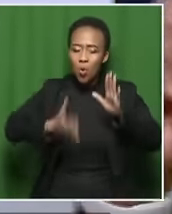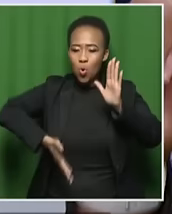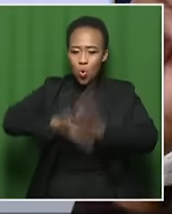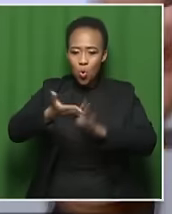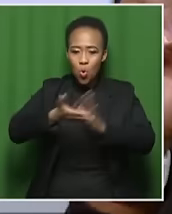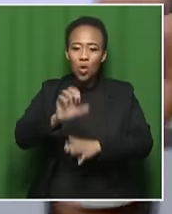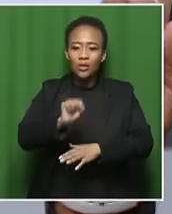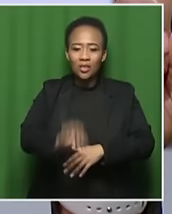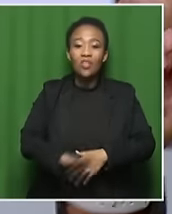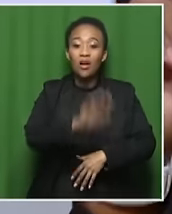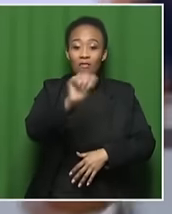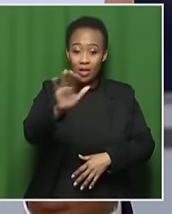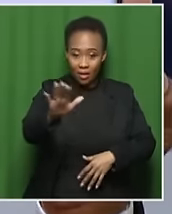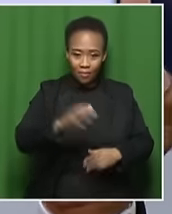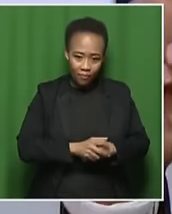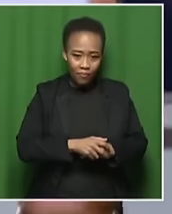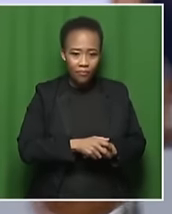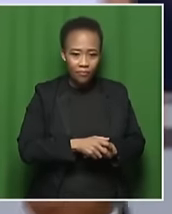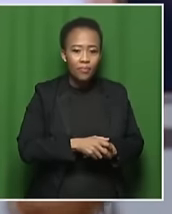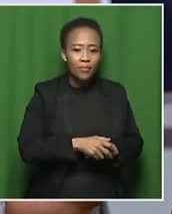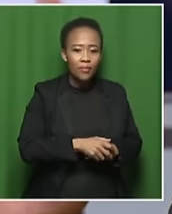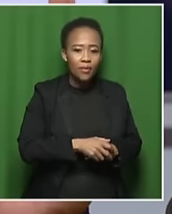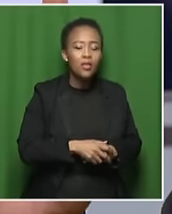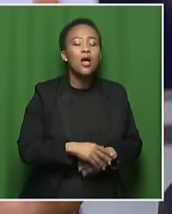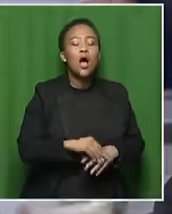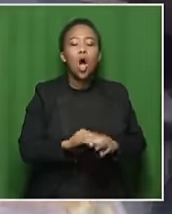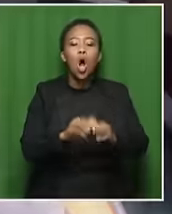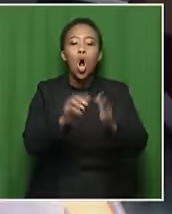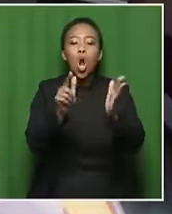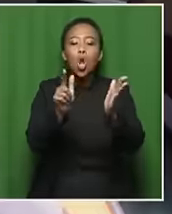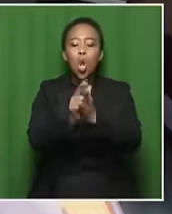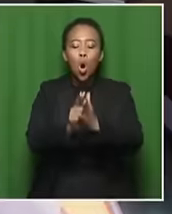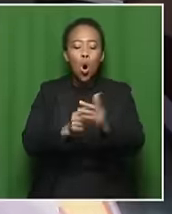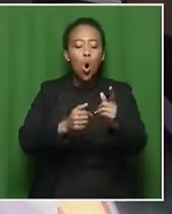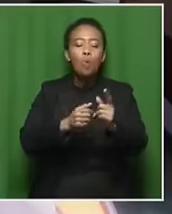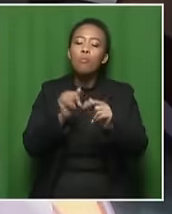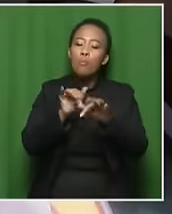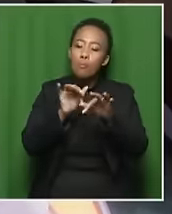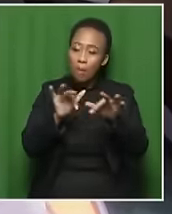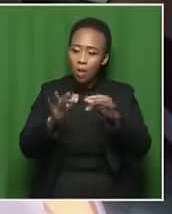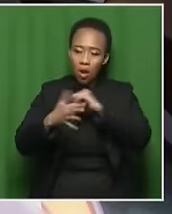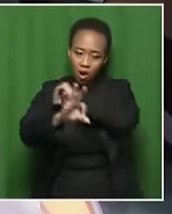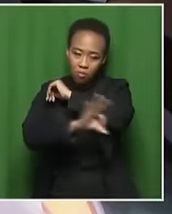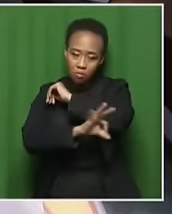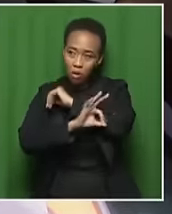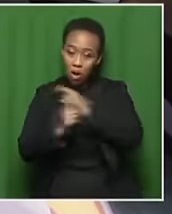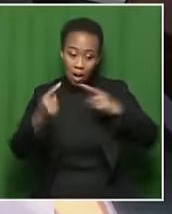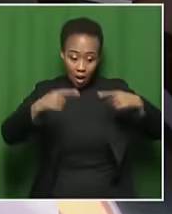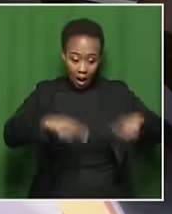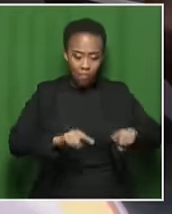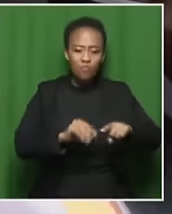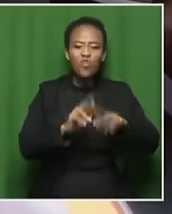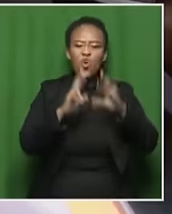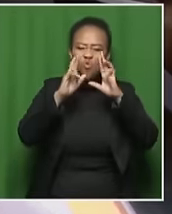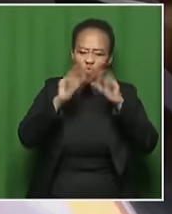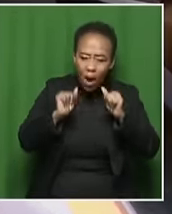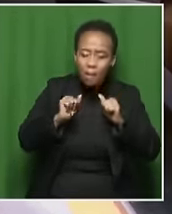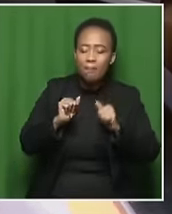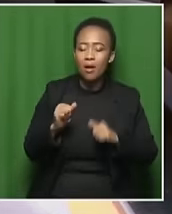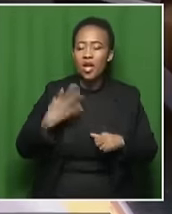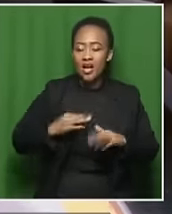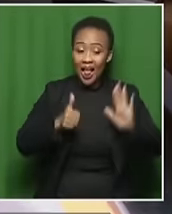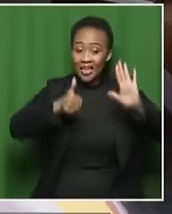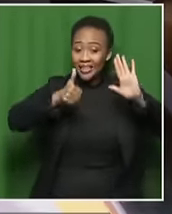tell six girls that were raped by illegal immigrants in Krugersdorp, in Carletonville, that